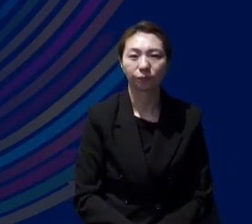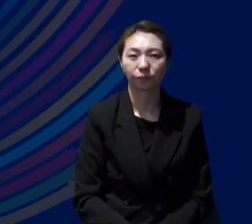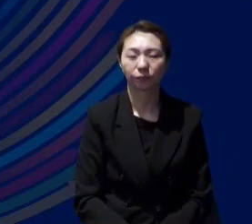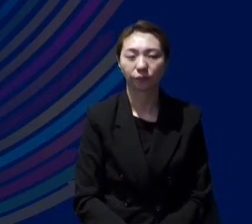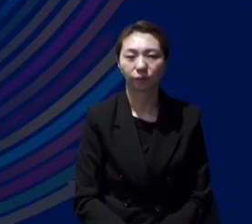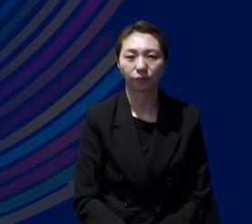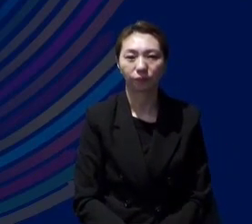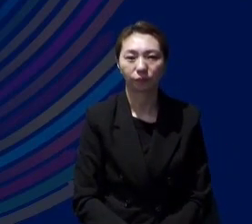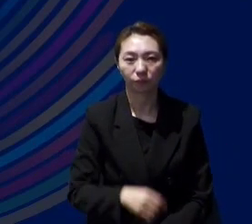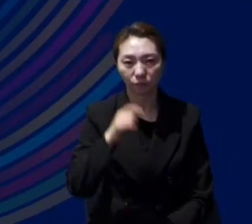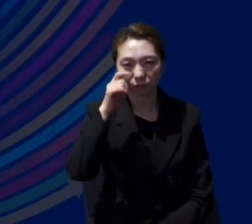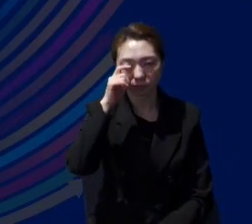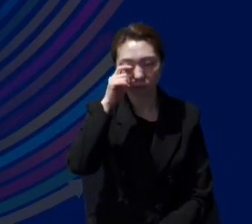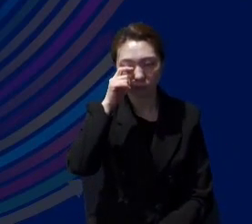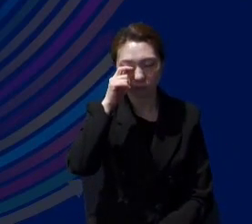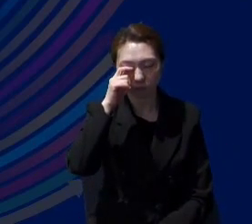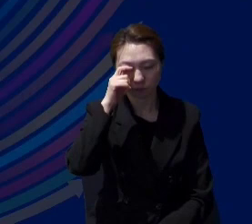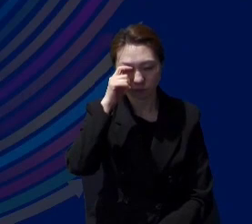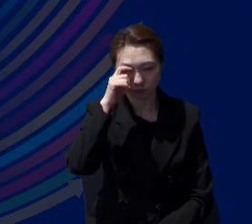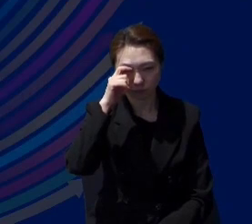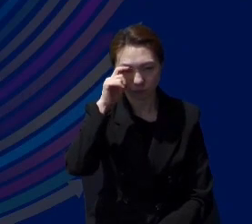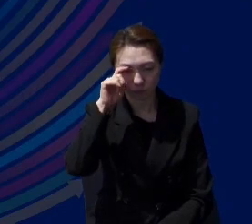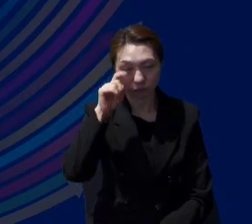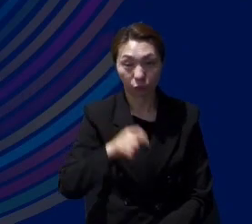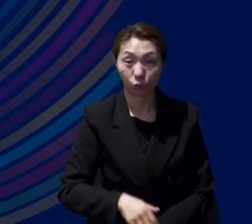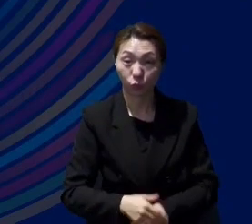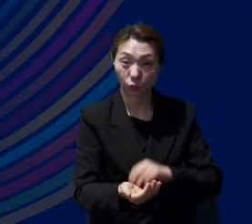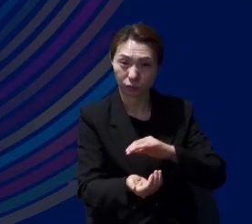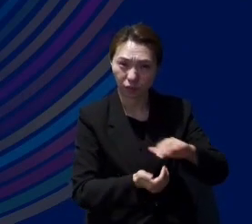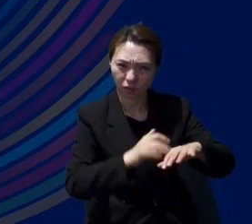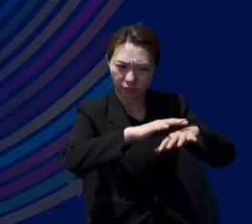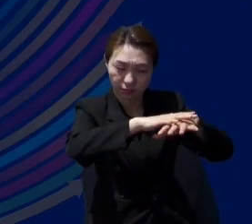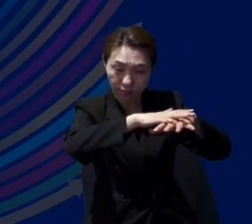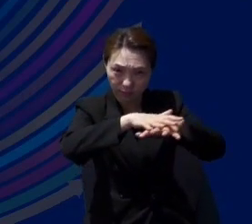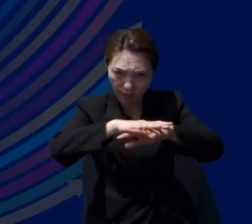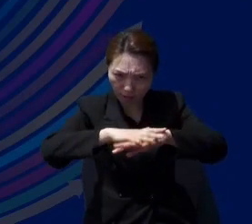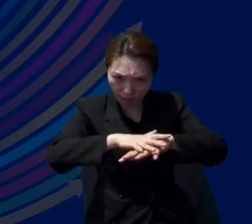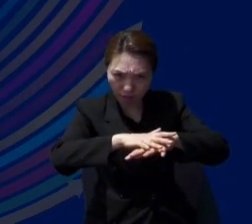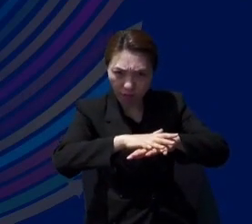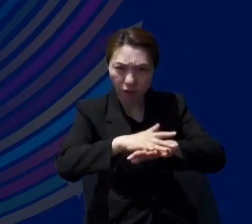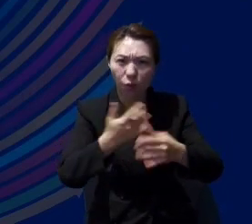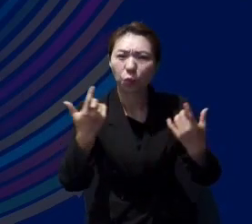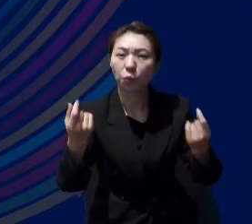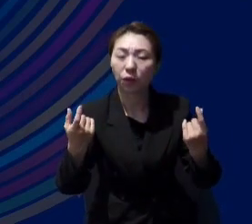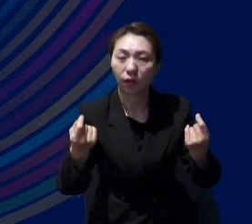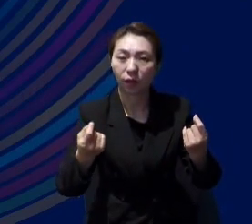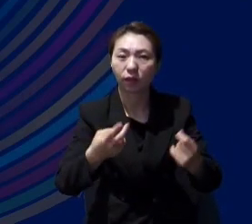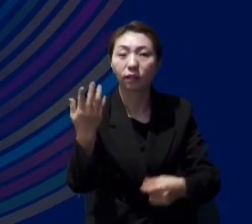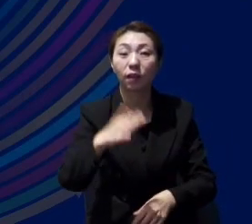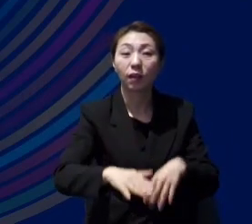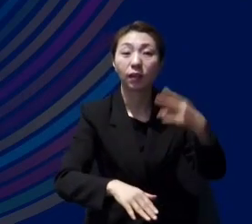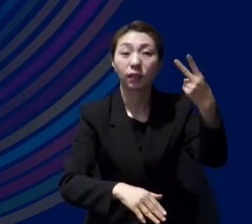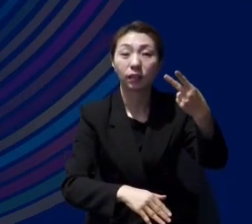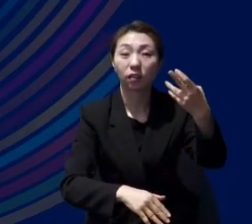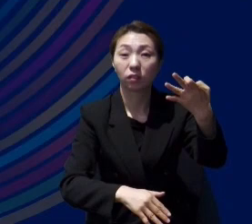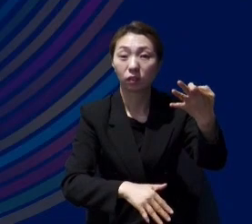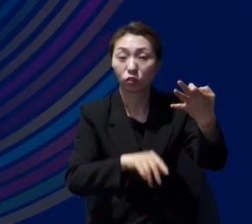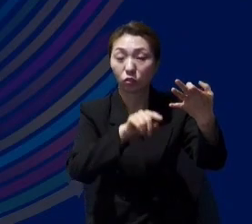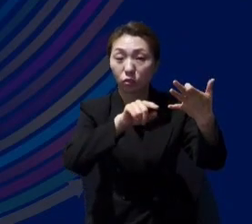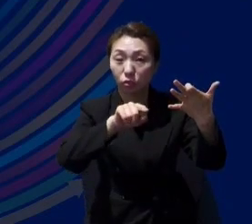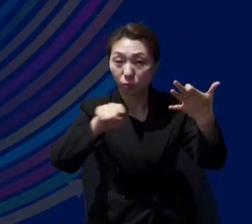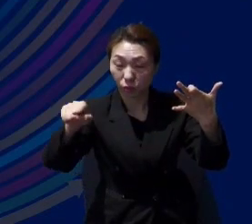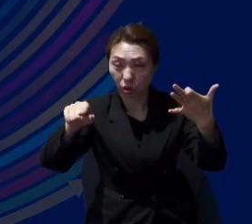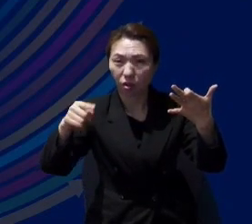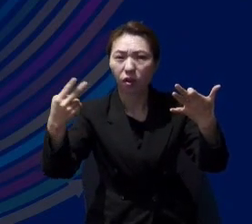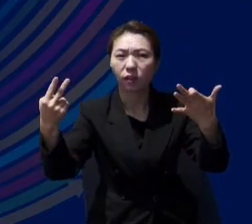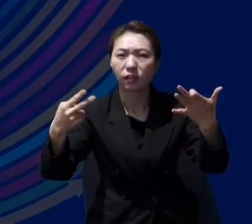but now it's looking at the change in life expectancy over the period from 2000 to 2019. And anywhere on this map that is in